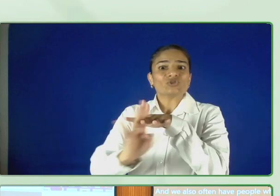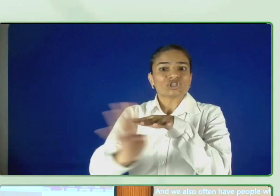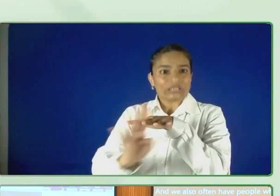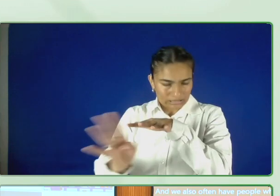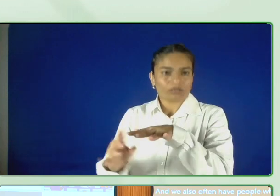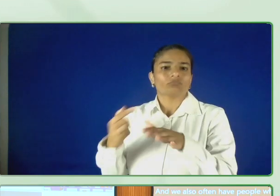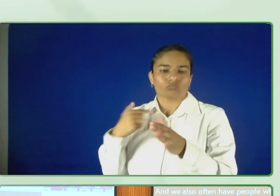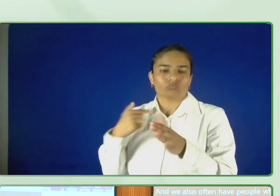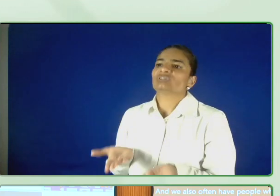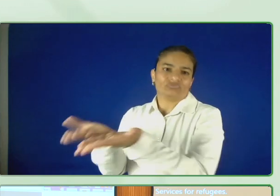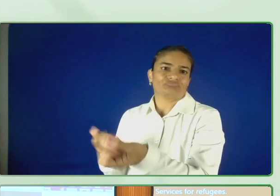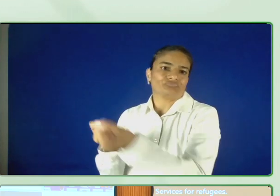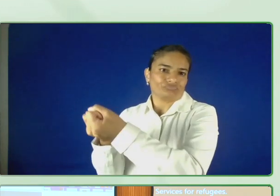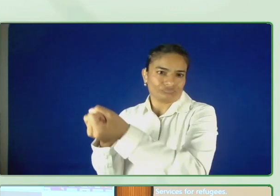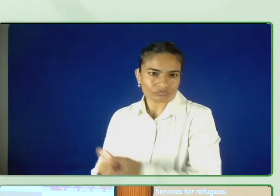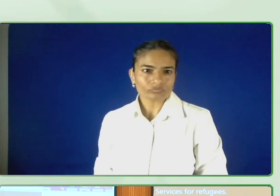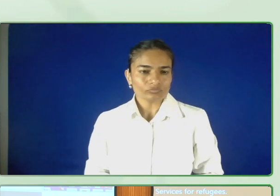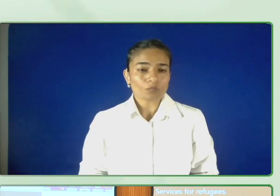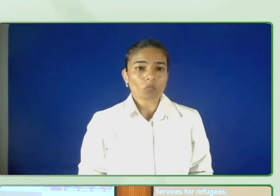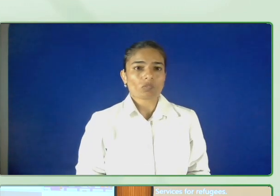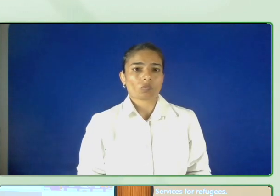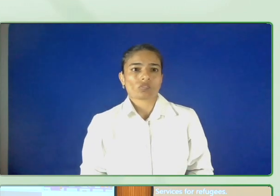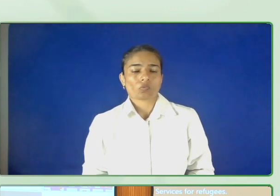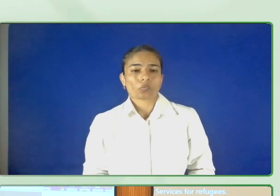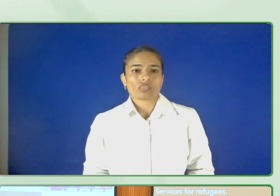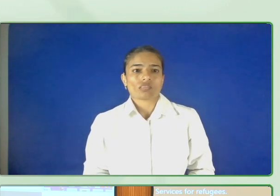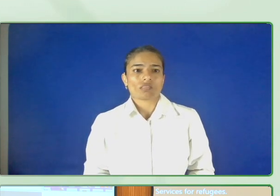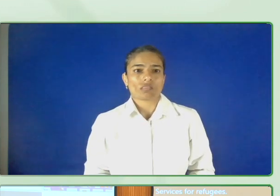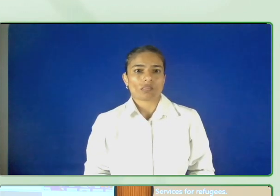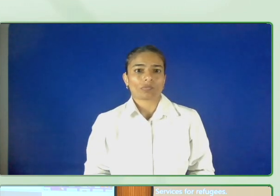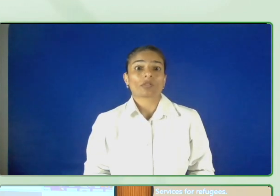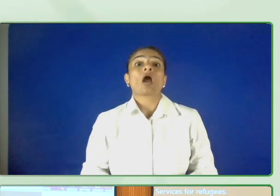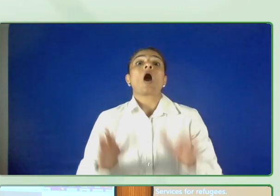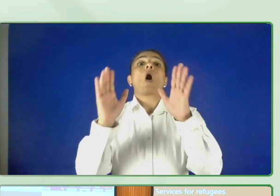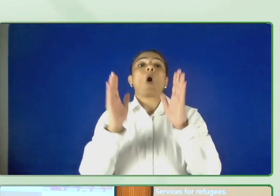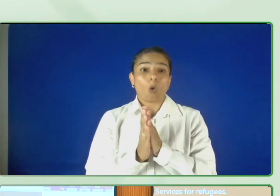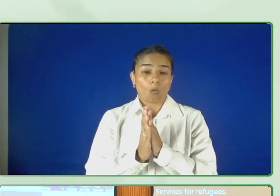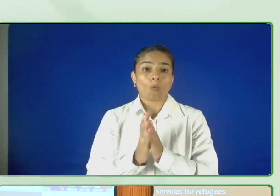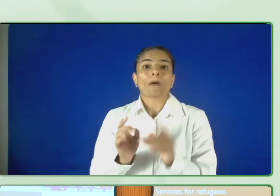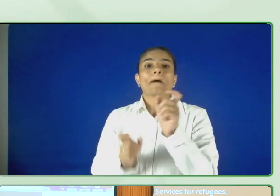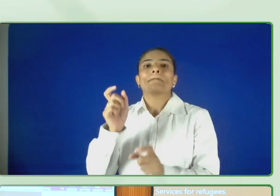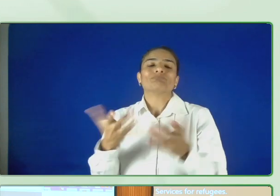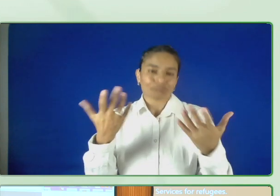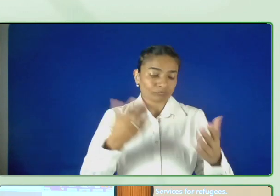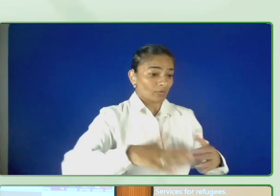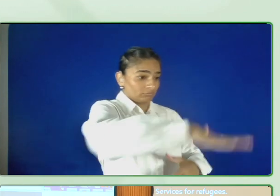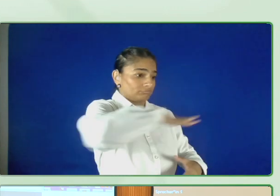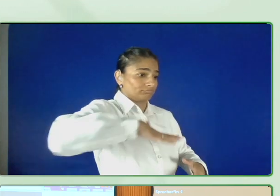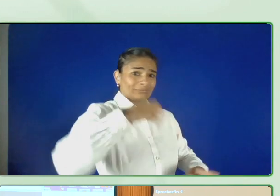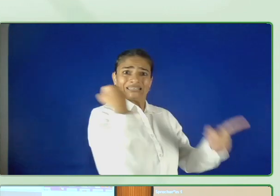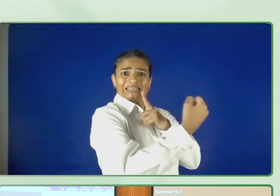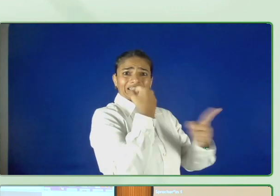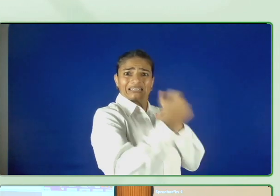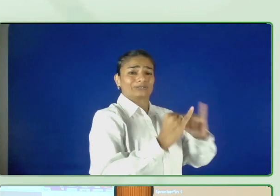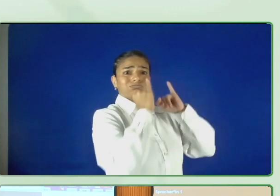Oh, people who have to leave their violence situations. And maybe they have to go to a